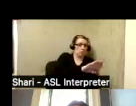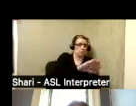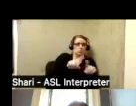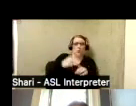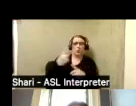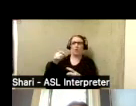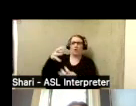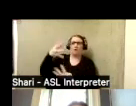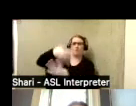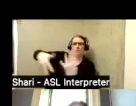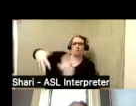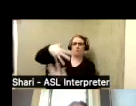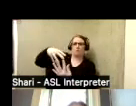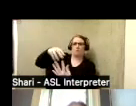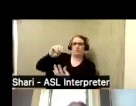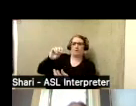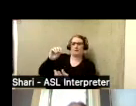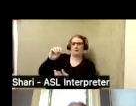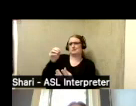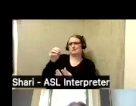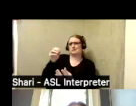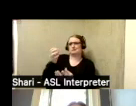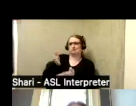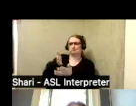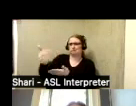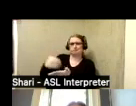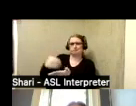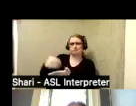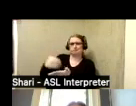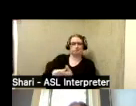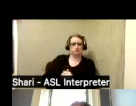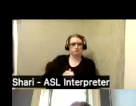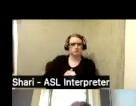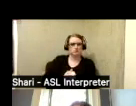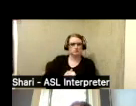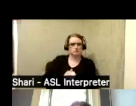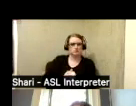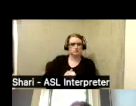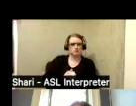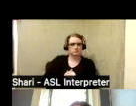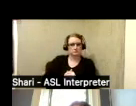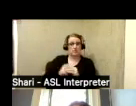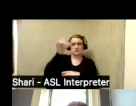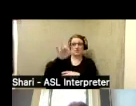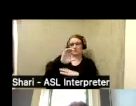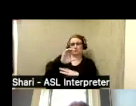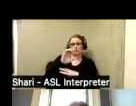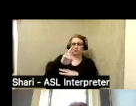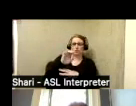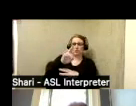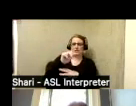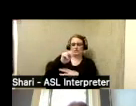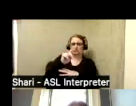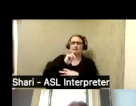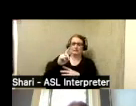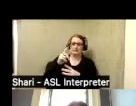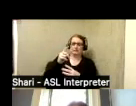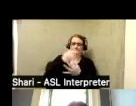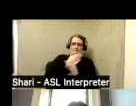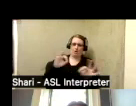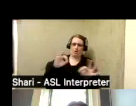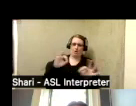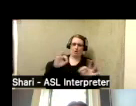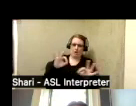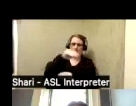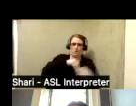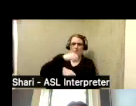circulation and translation. As many of you know, the concept of circulation, of freedom of movement, the